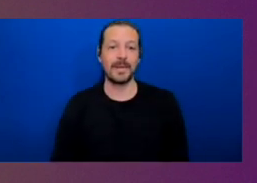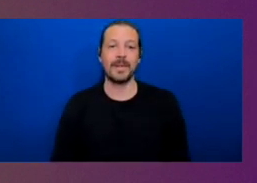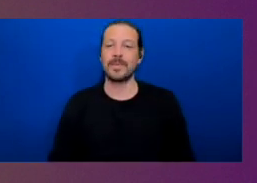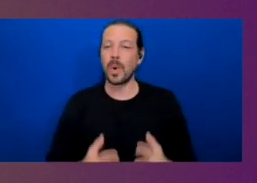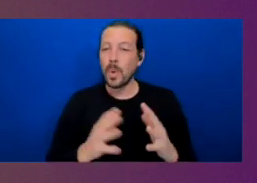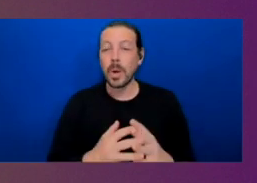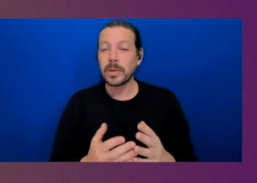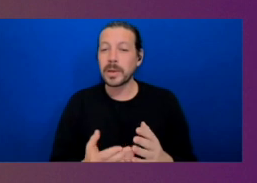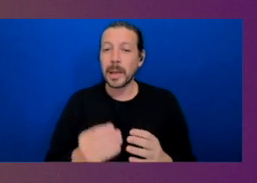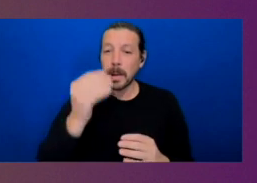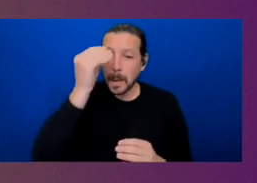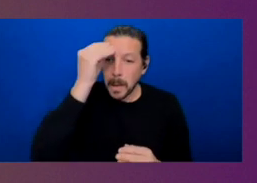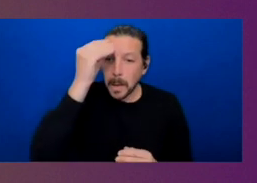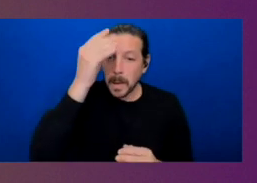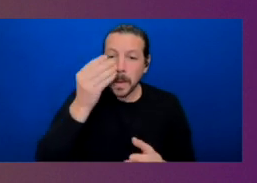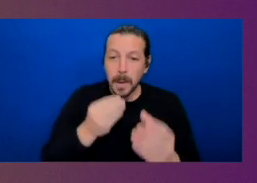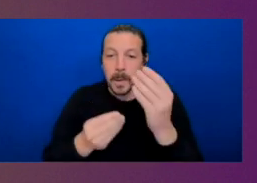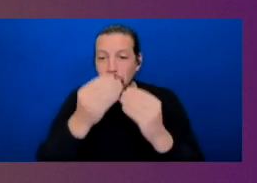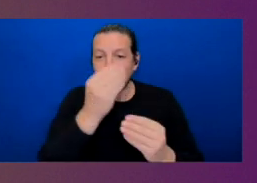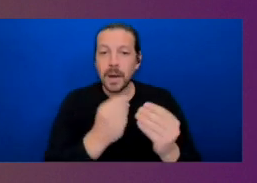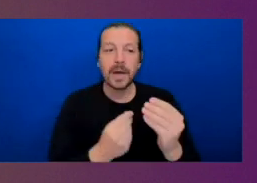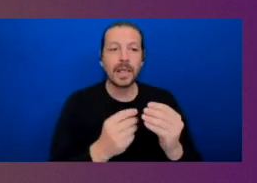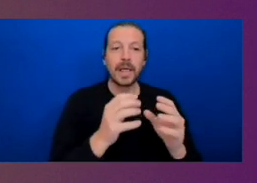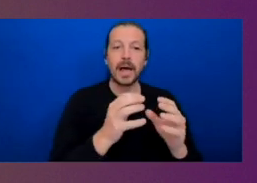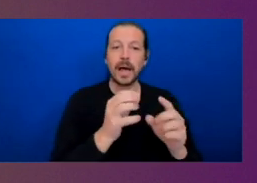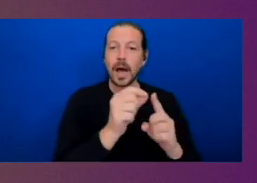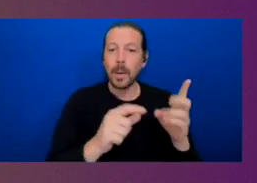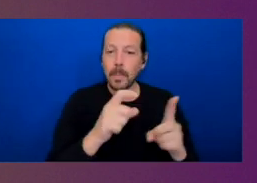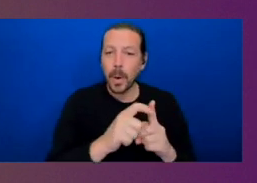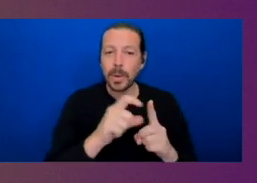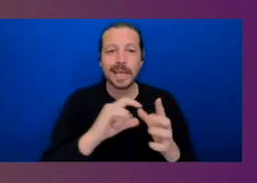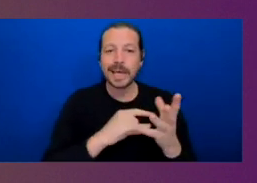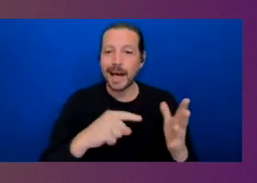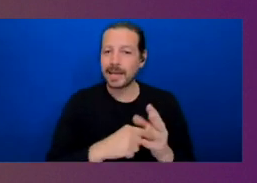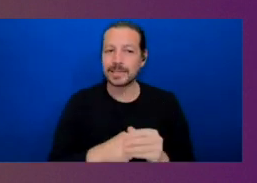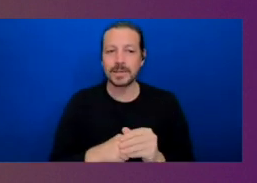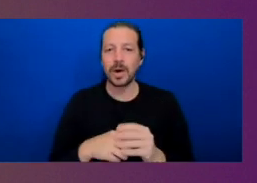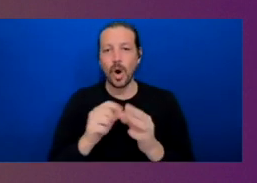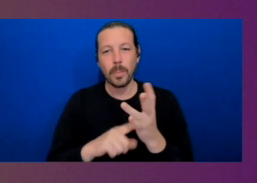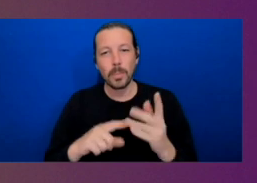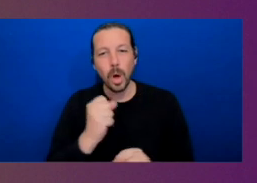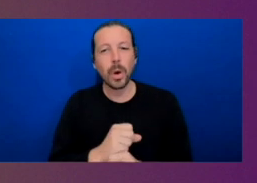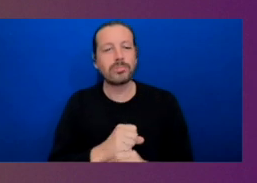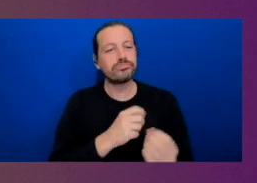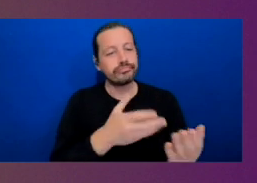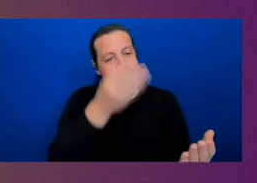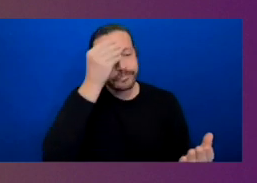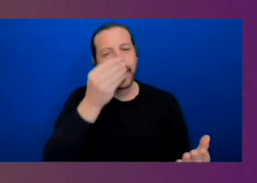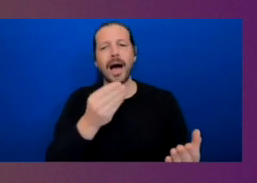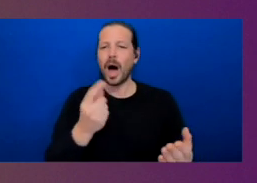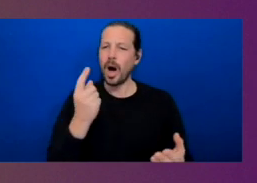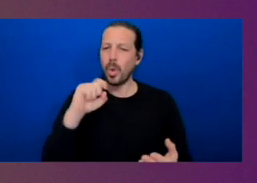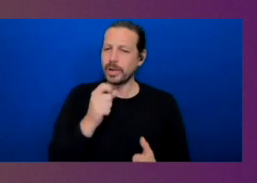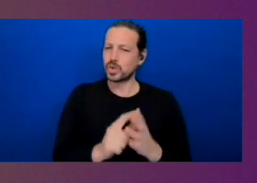post, listen to this podcast, one thing, and just decide today I'm going to do one thing differently. I'm going to learn one thing and I'm going to put it